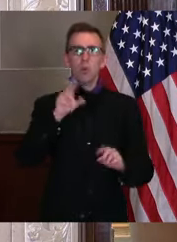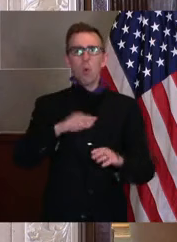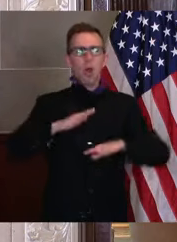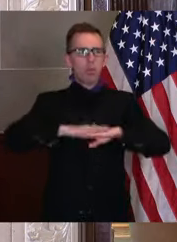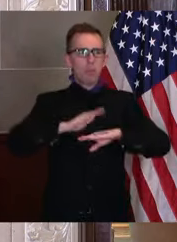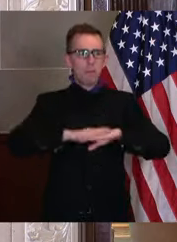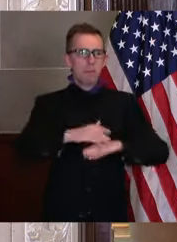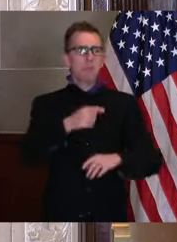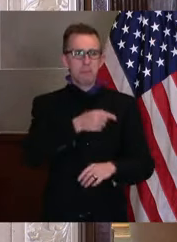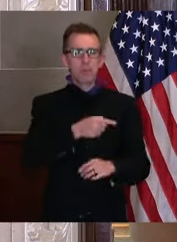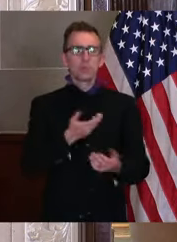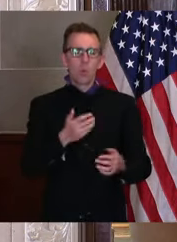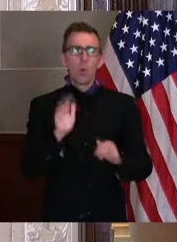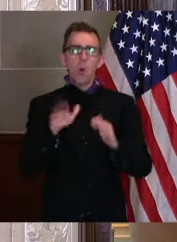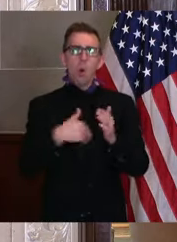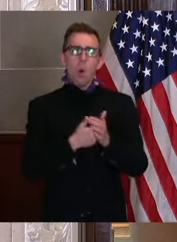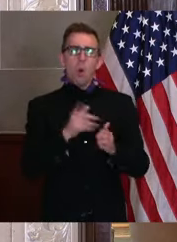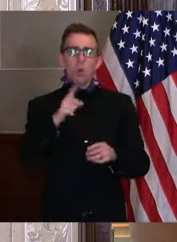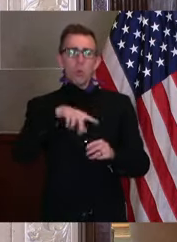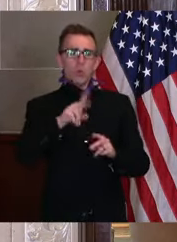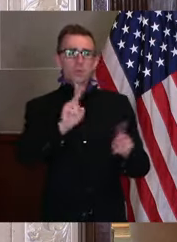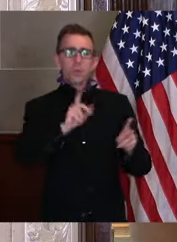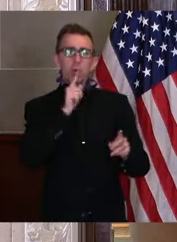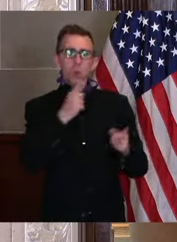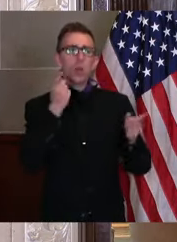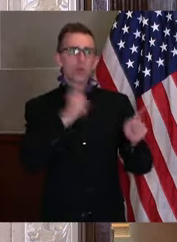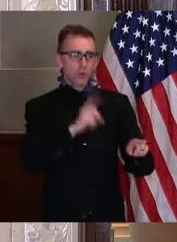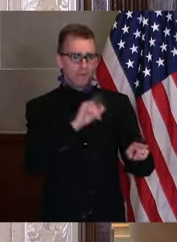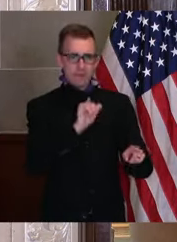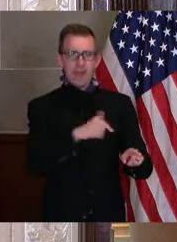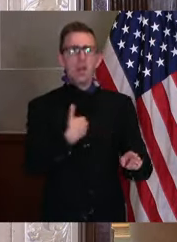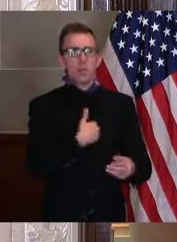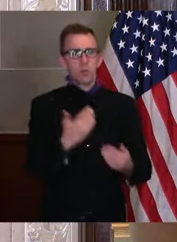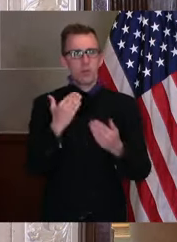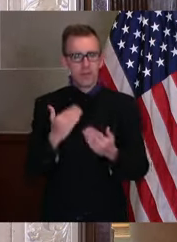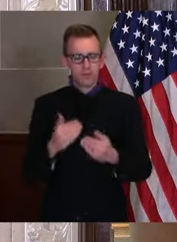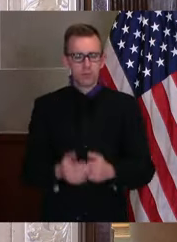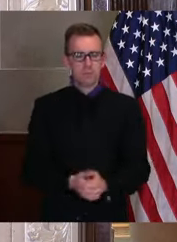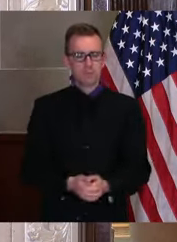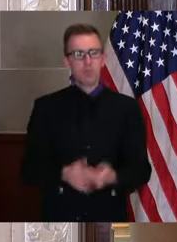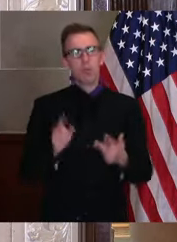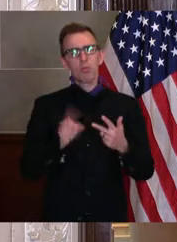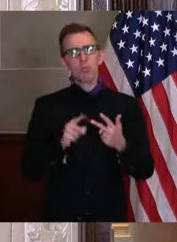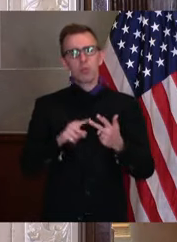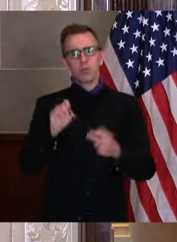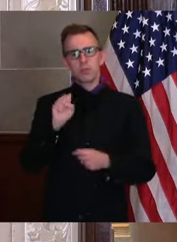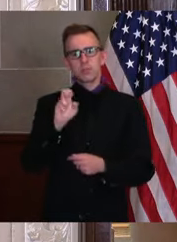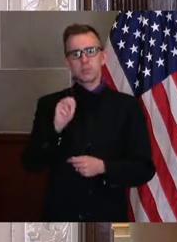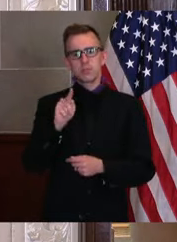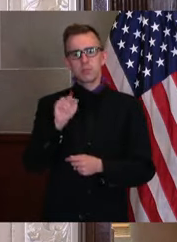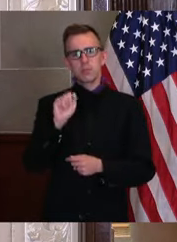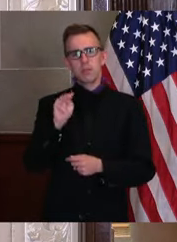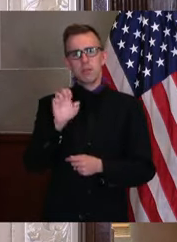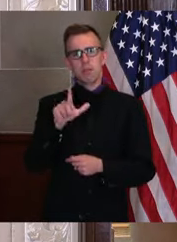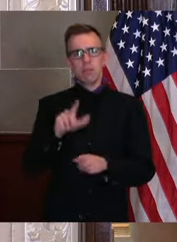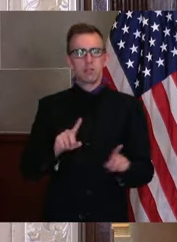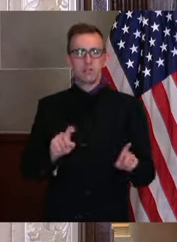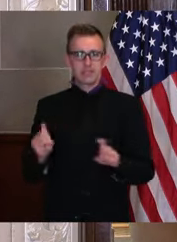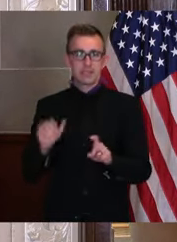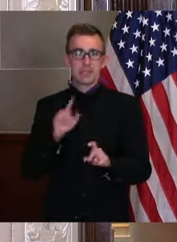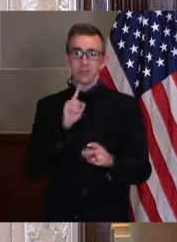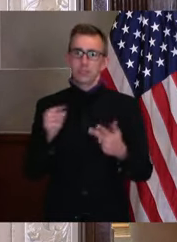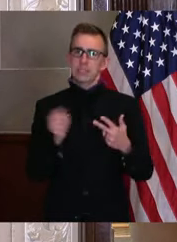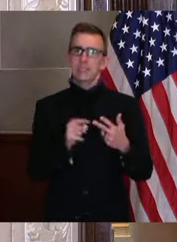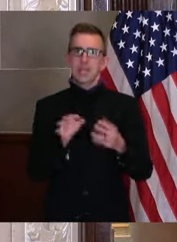going on. So to all those people who agree to do that, we thank you. And then the third one is Sentinel testing, and that's the most important.